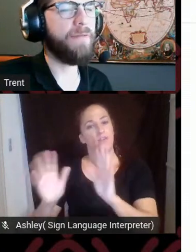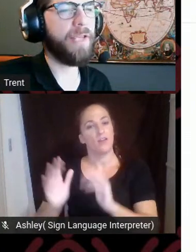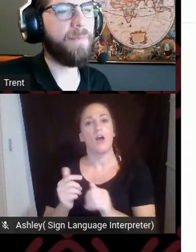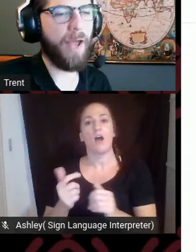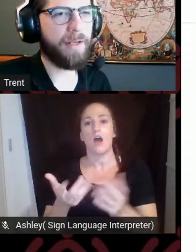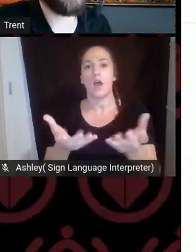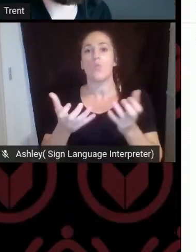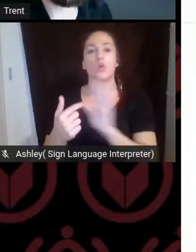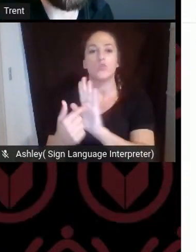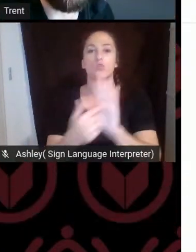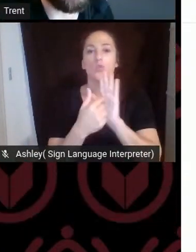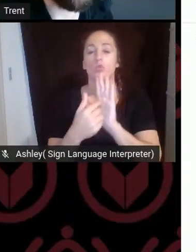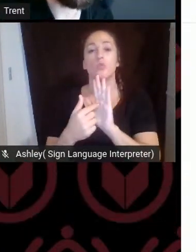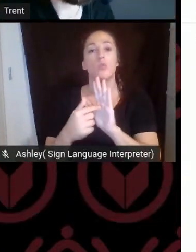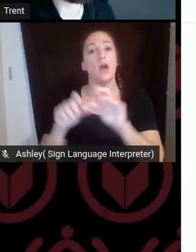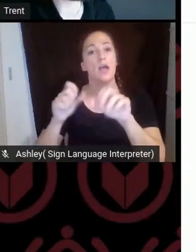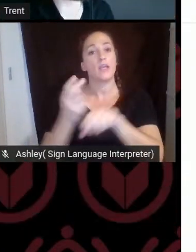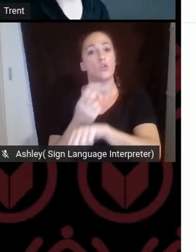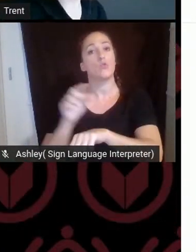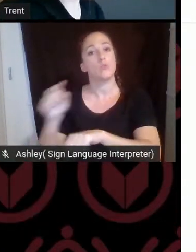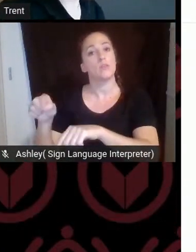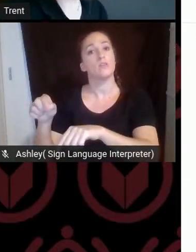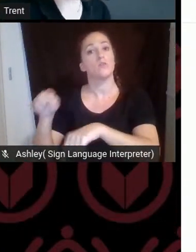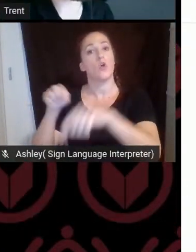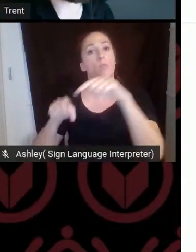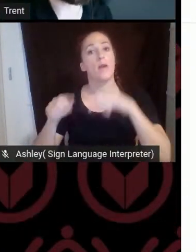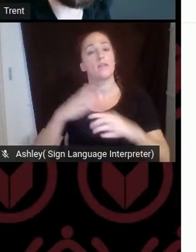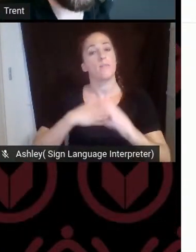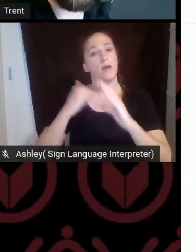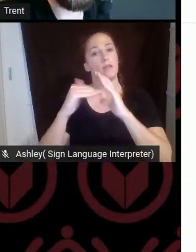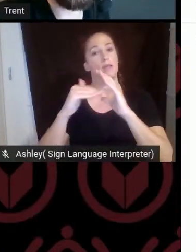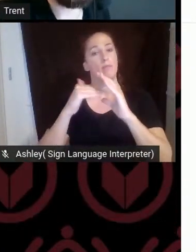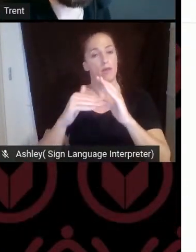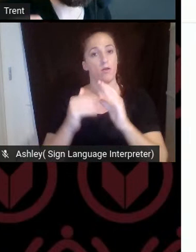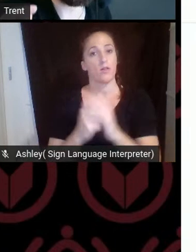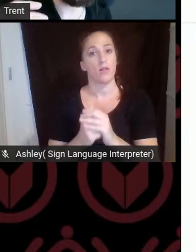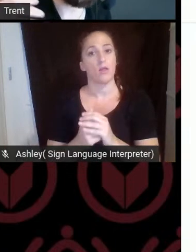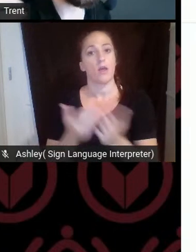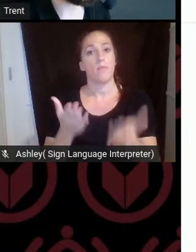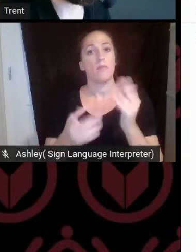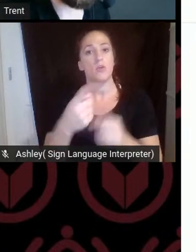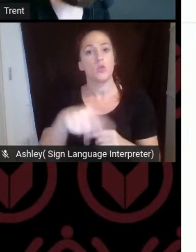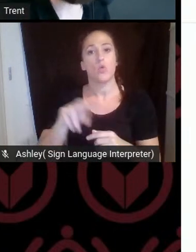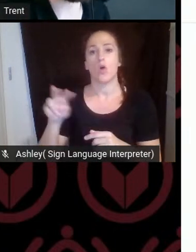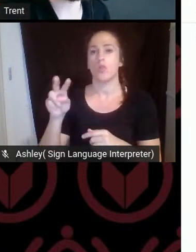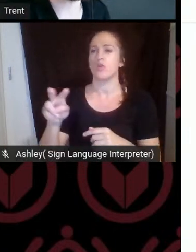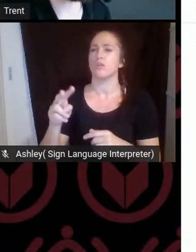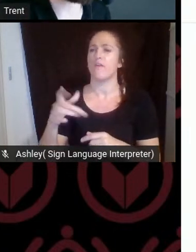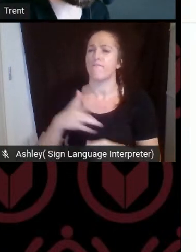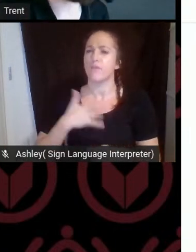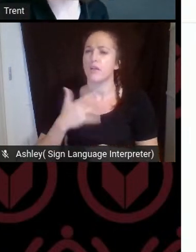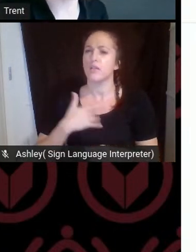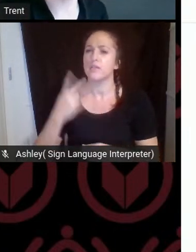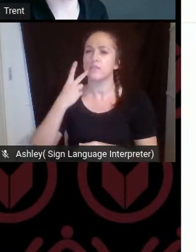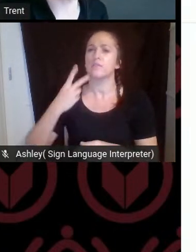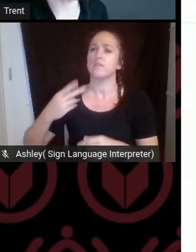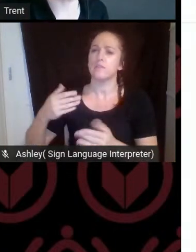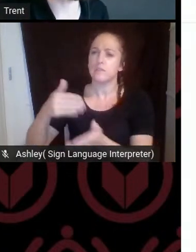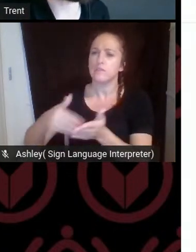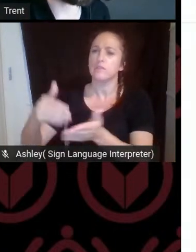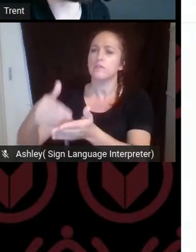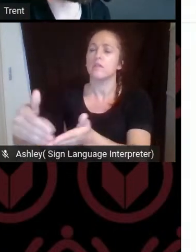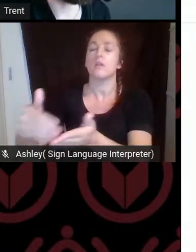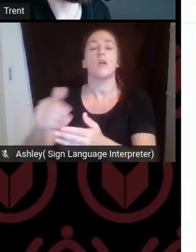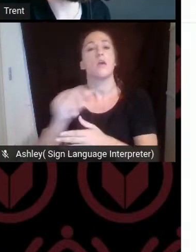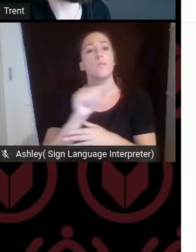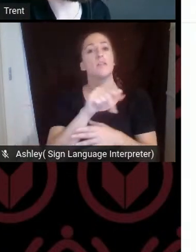this to navigate back to my email. And the reason I'm doing this is because it might seem redundant, but we want to get in the habit of using the app selector to move